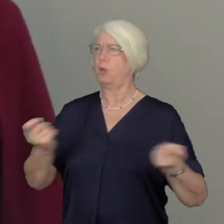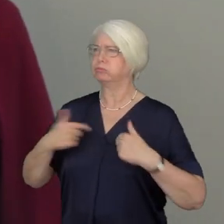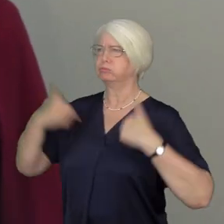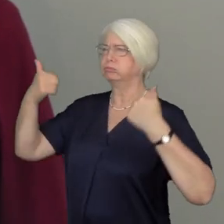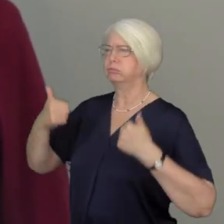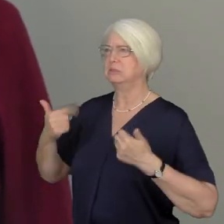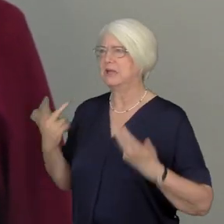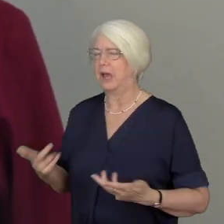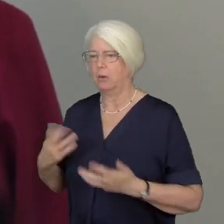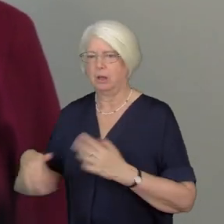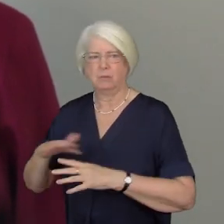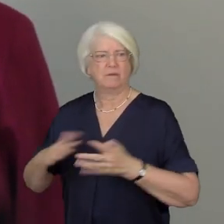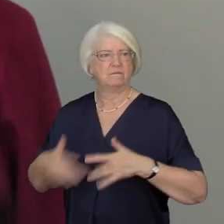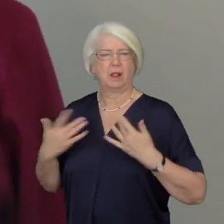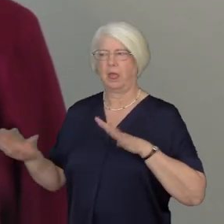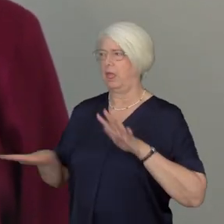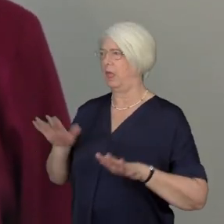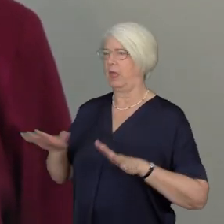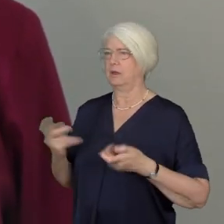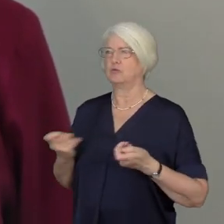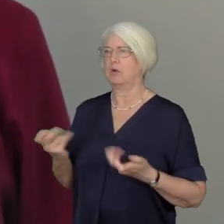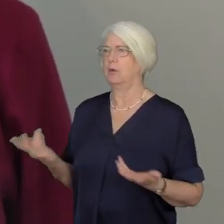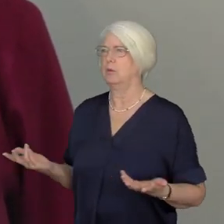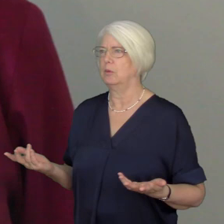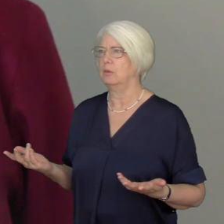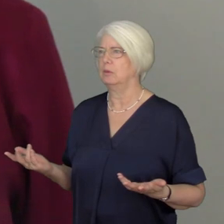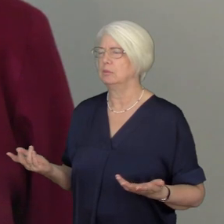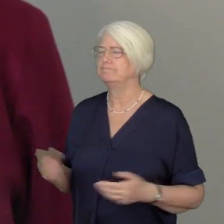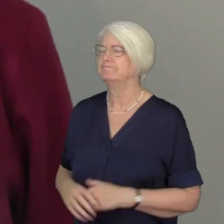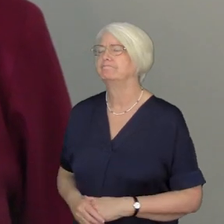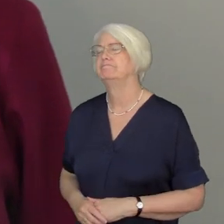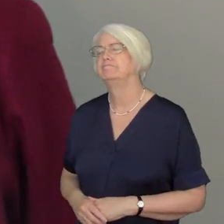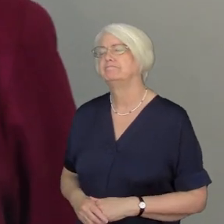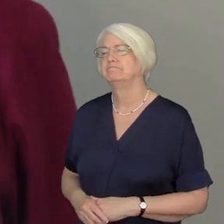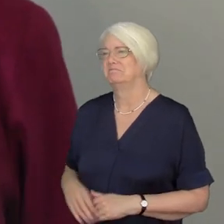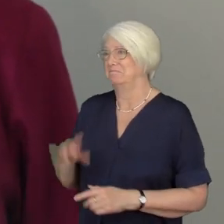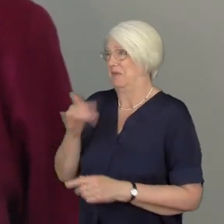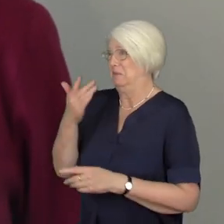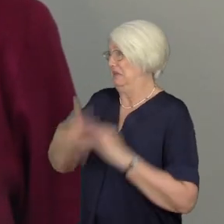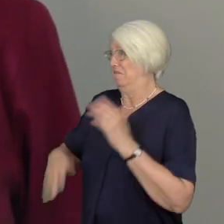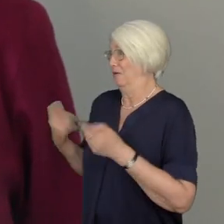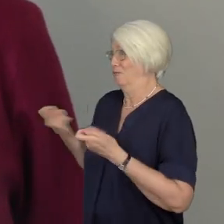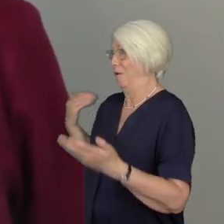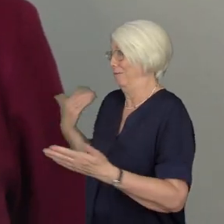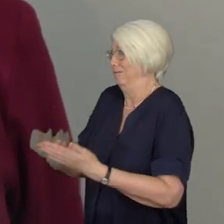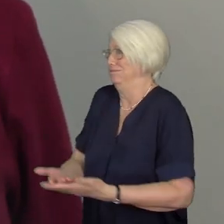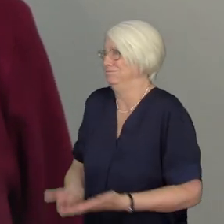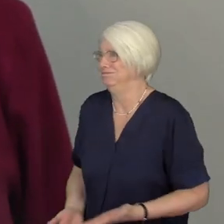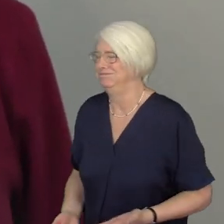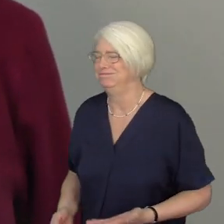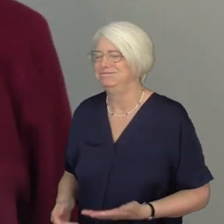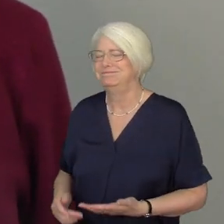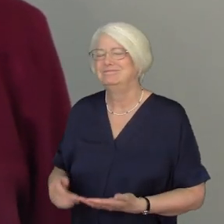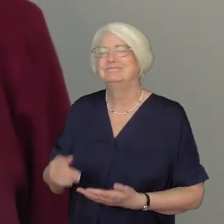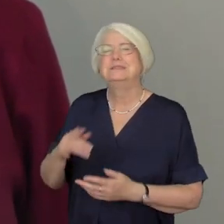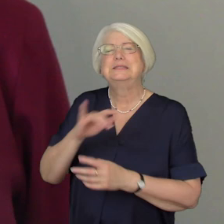not, and maybe we never have been. The reality of not being in control means that at times